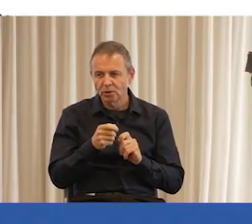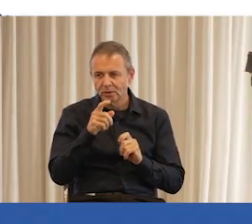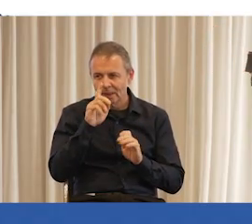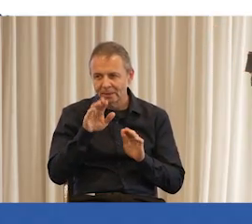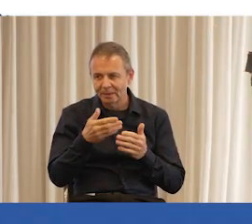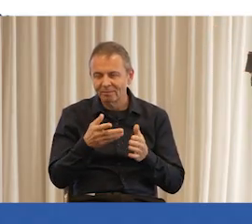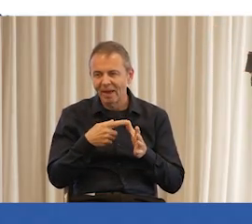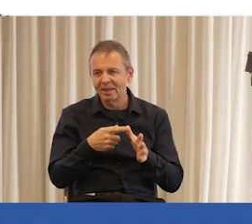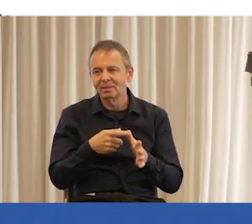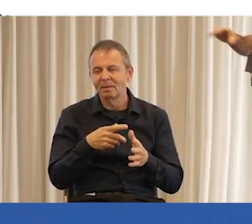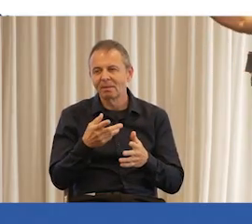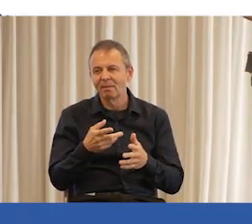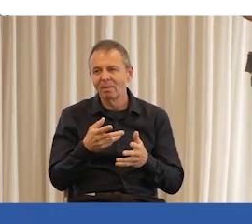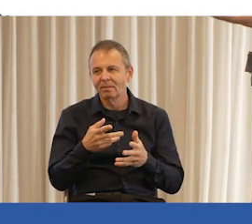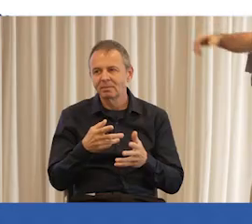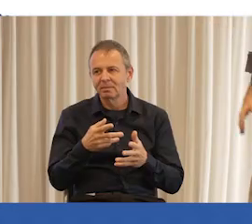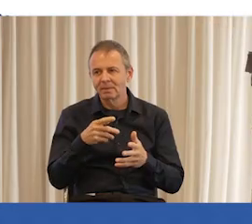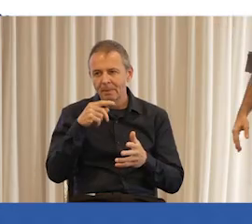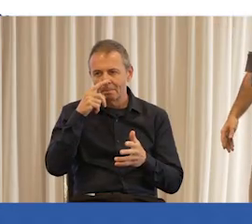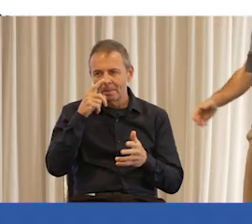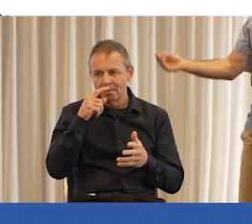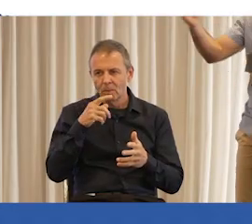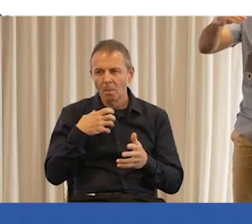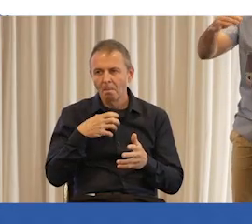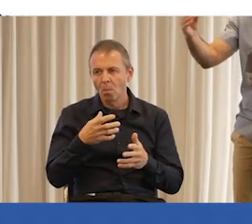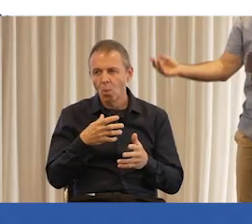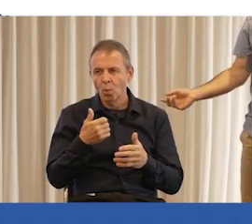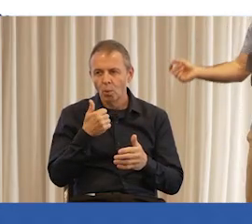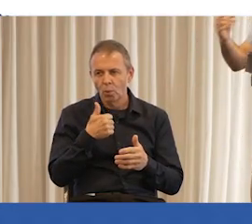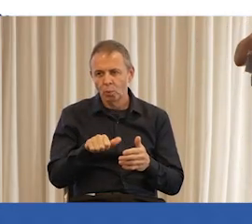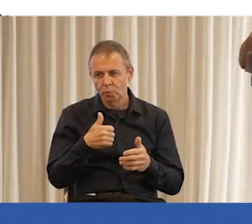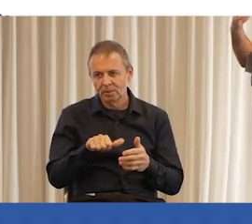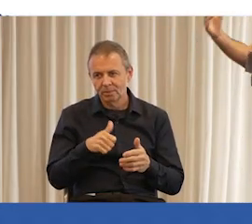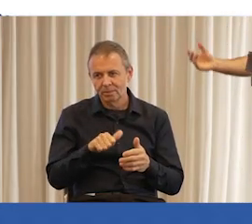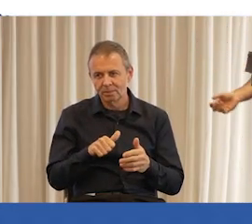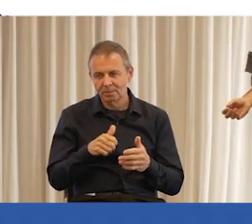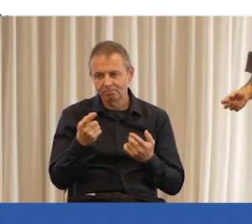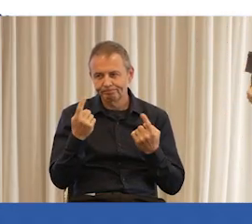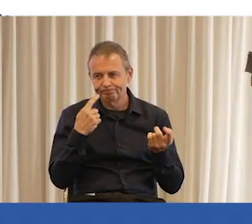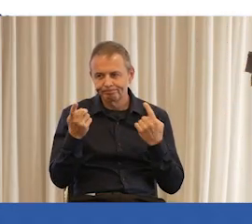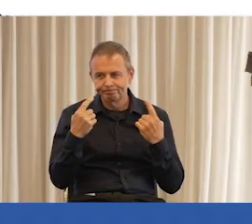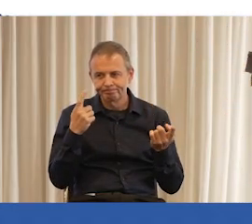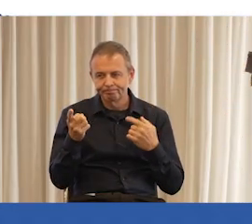to this community. And people are more consumers of outside services or